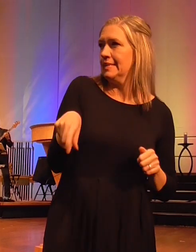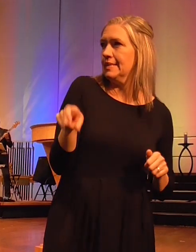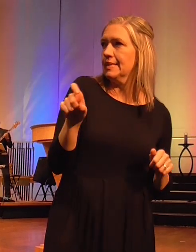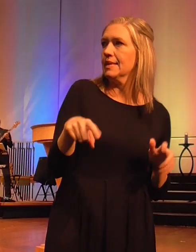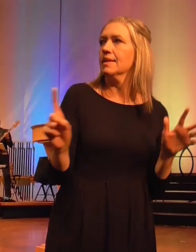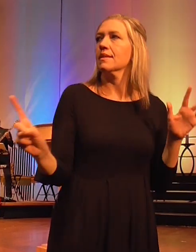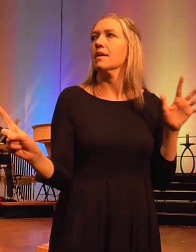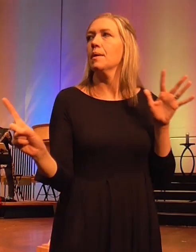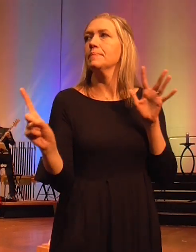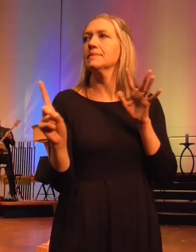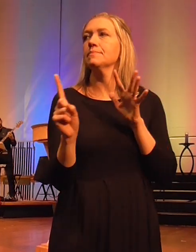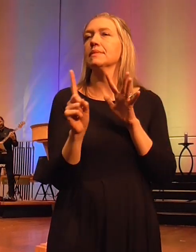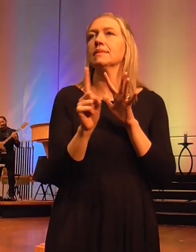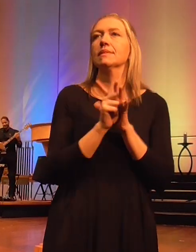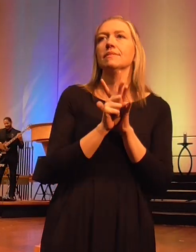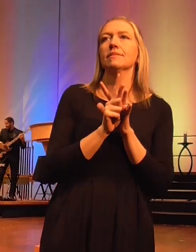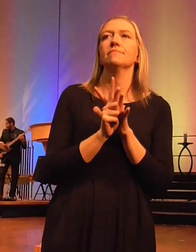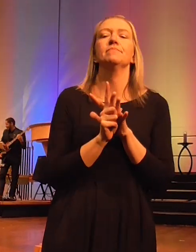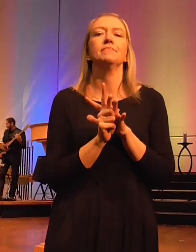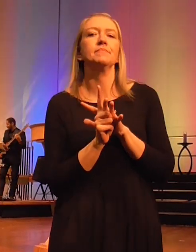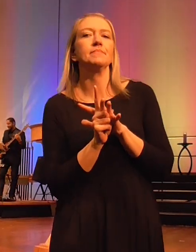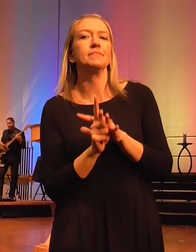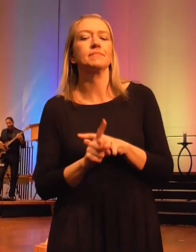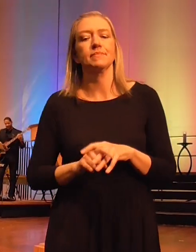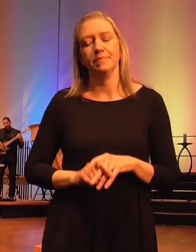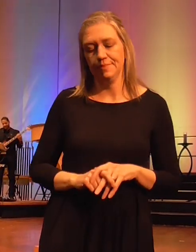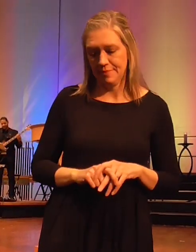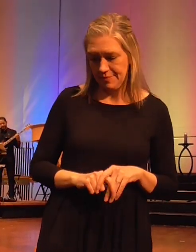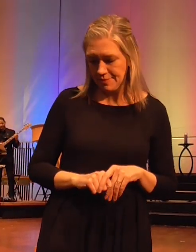I need comes to me.